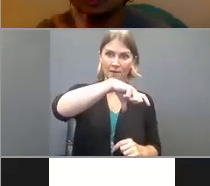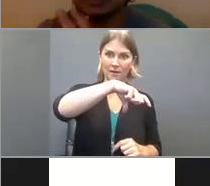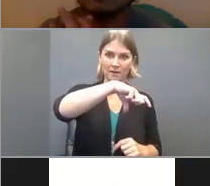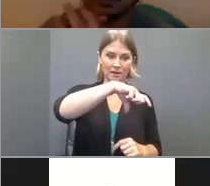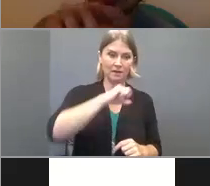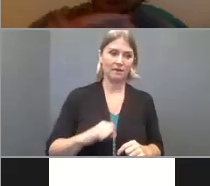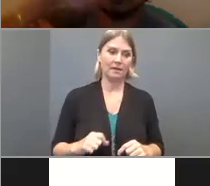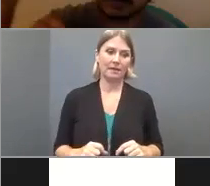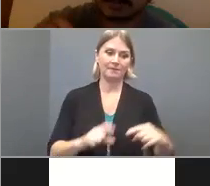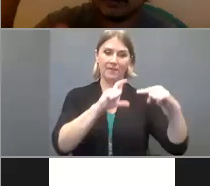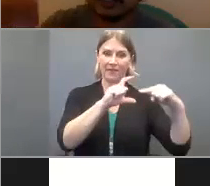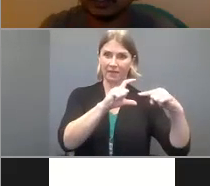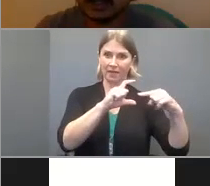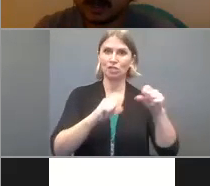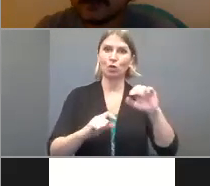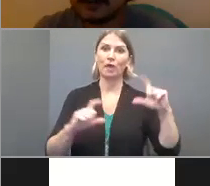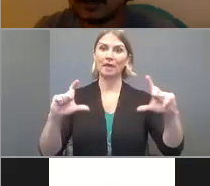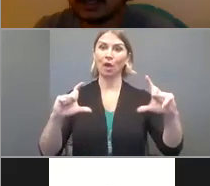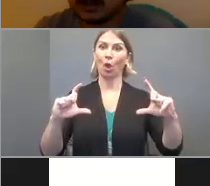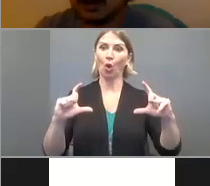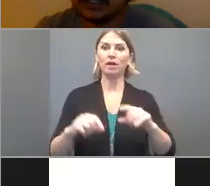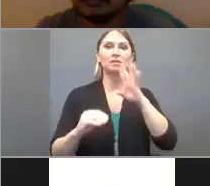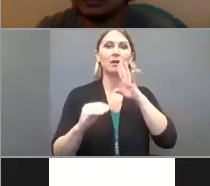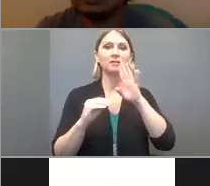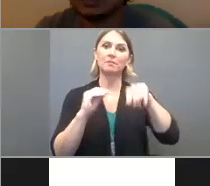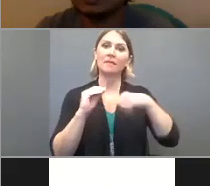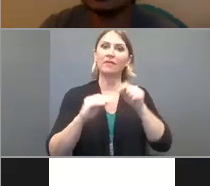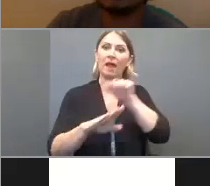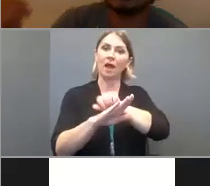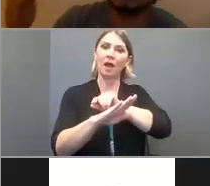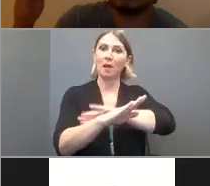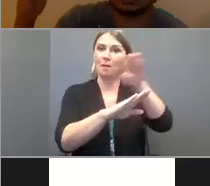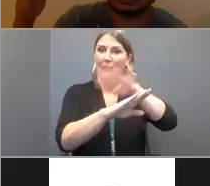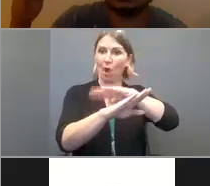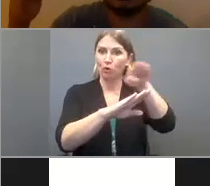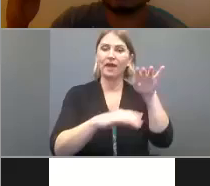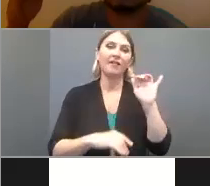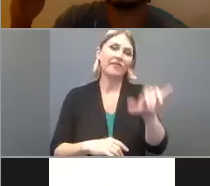notations usually define the upper bound of our algorithm. That is,